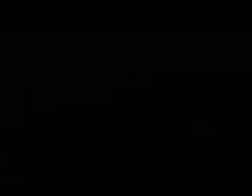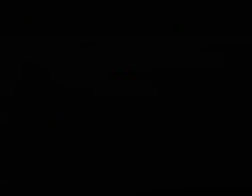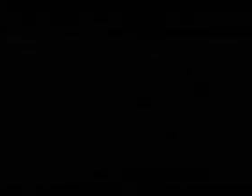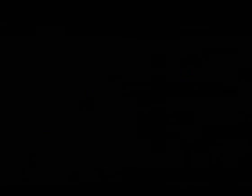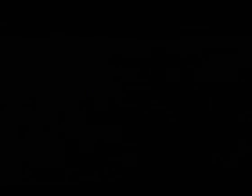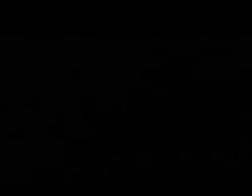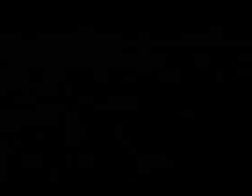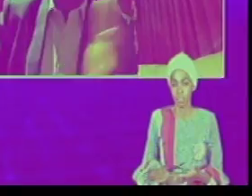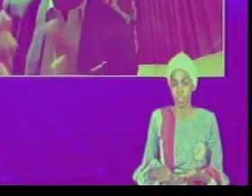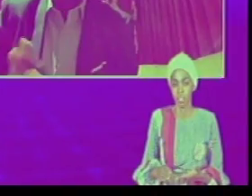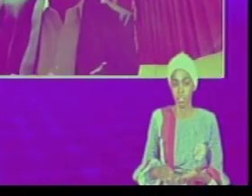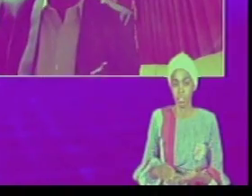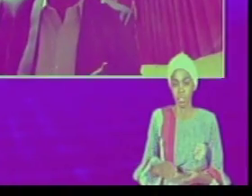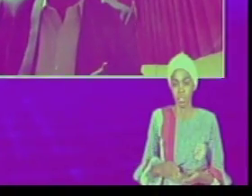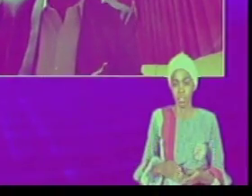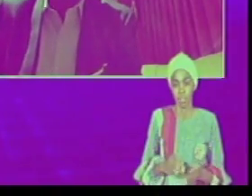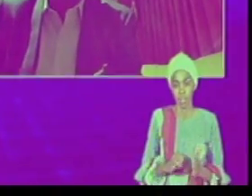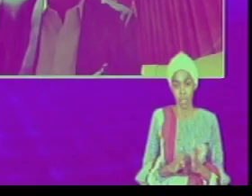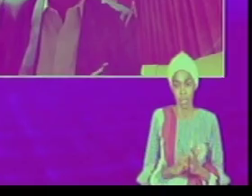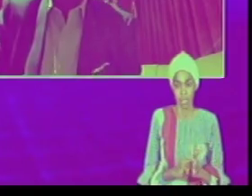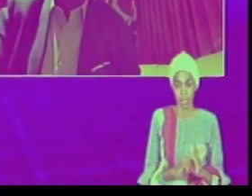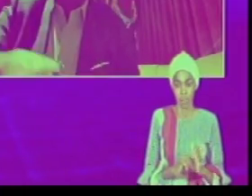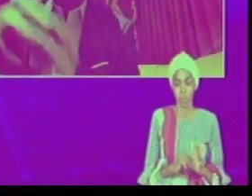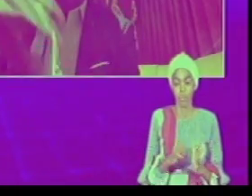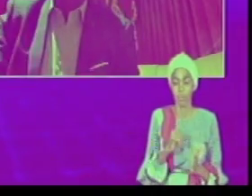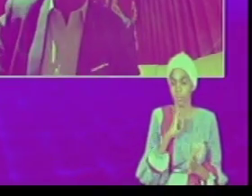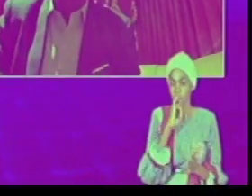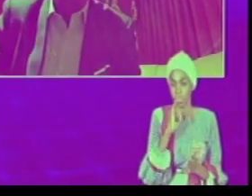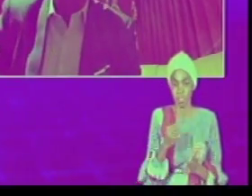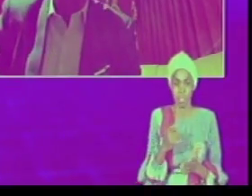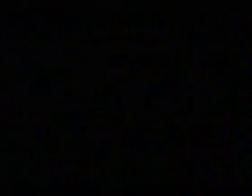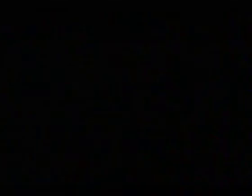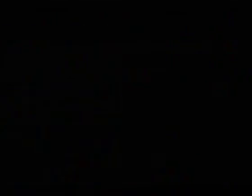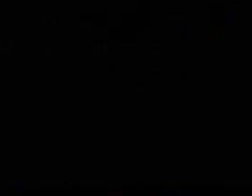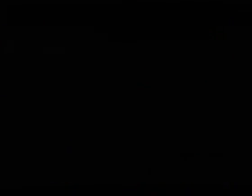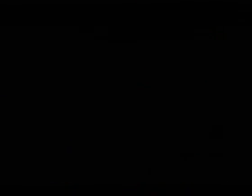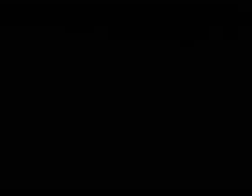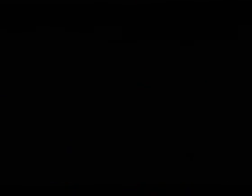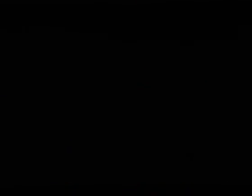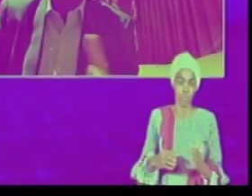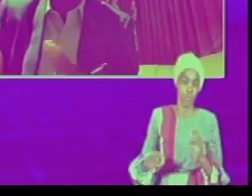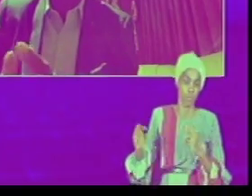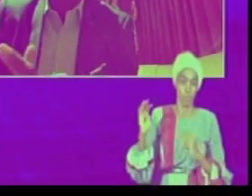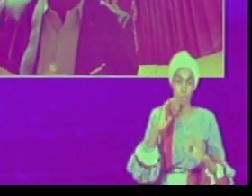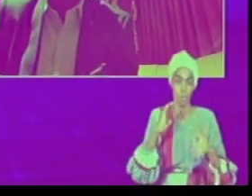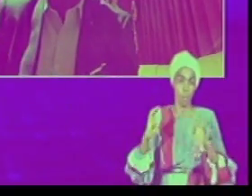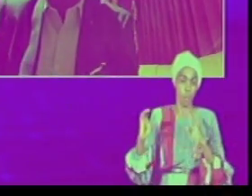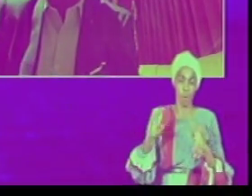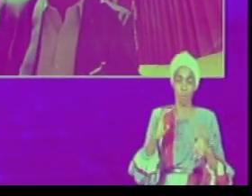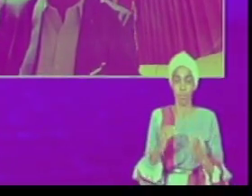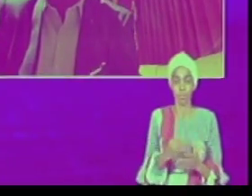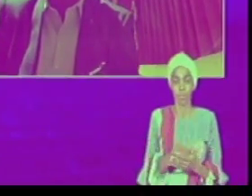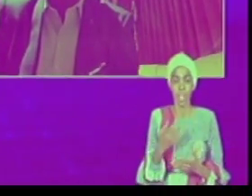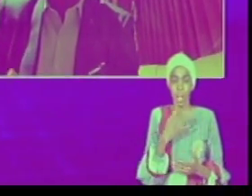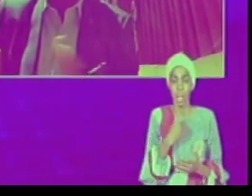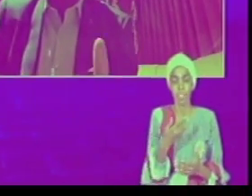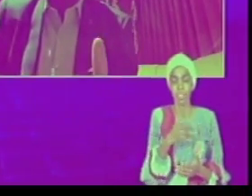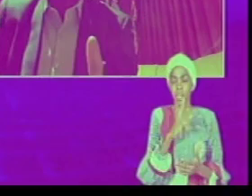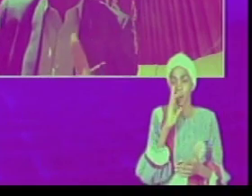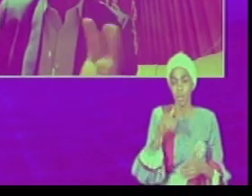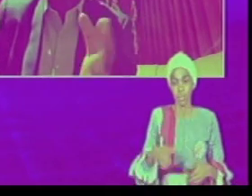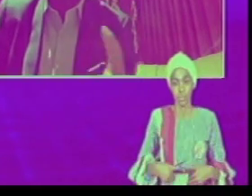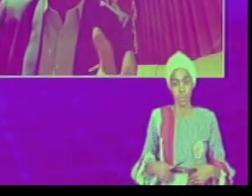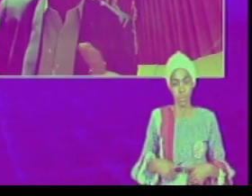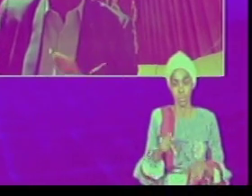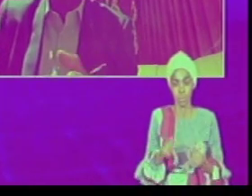Ukraine? Some parts of Northern Nigeria, and so on and so forth. And there are young people growing up in that place, and it's not as